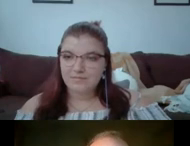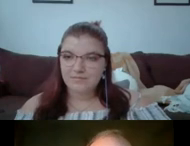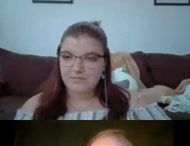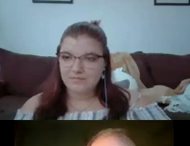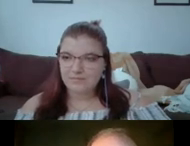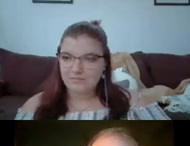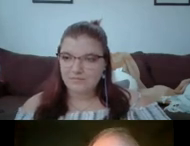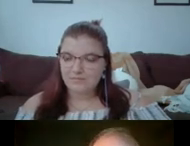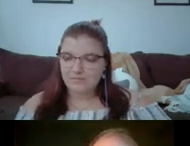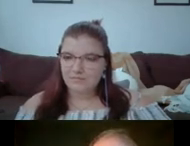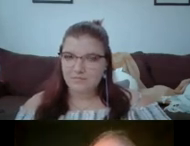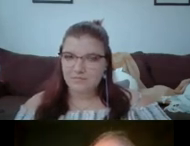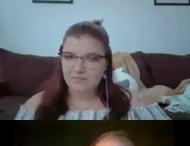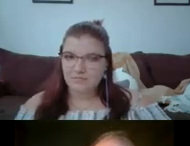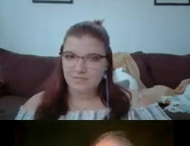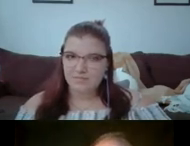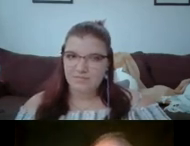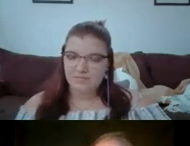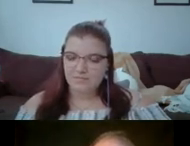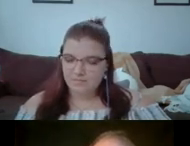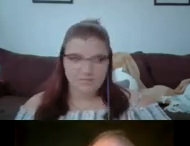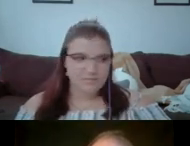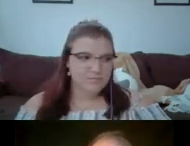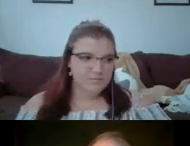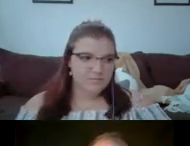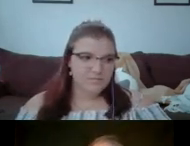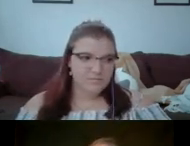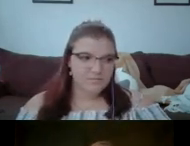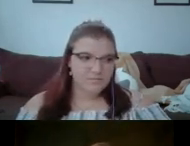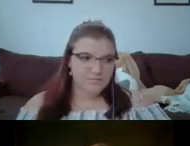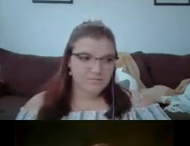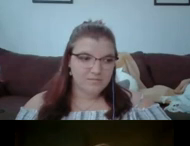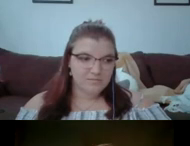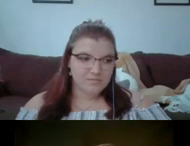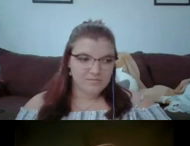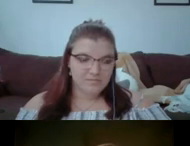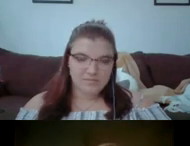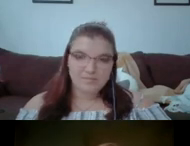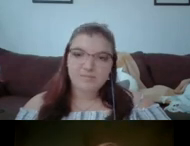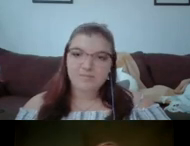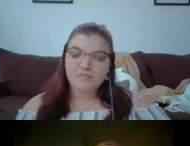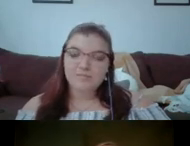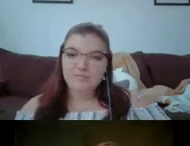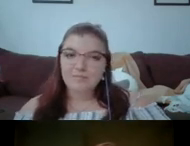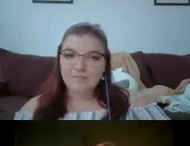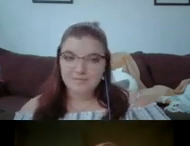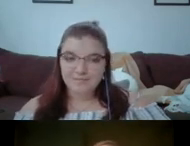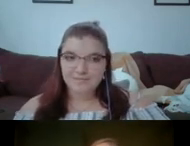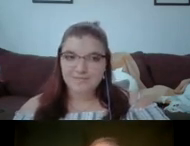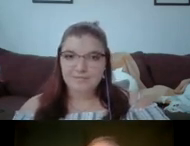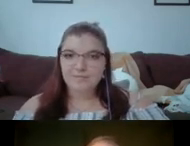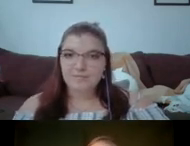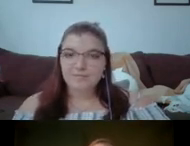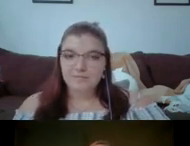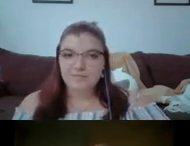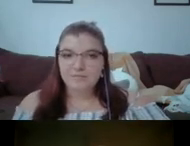extent because of what you're seeing here of Franklin Roosevelt signing the GI Bill. I should say too, that in